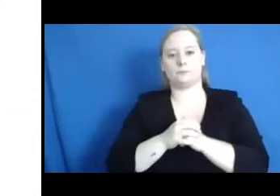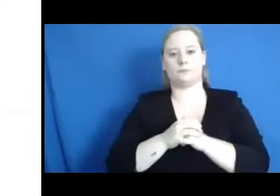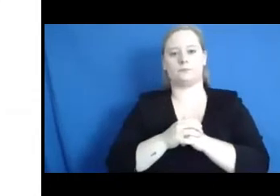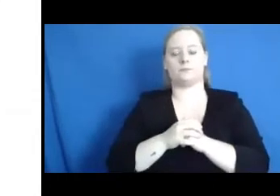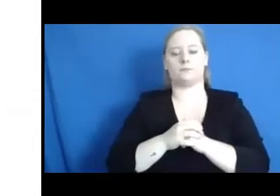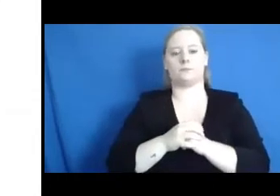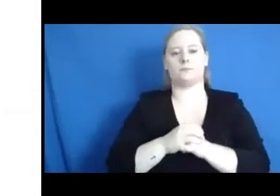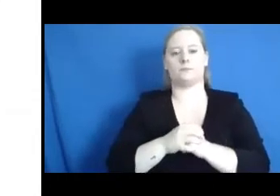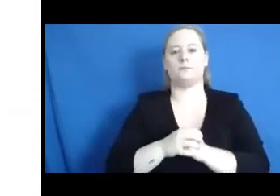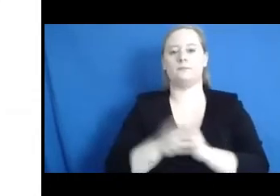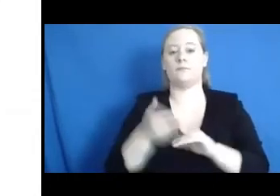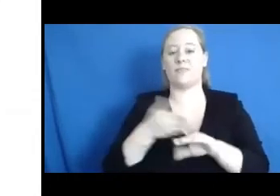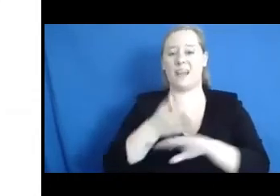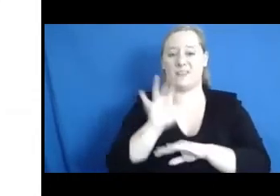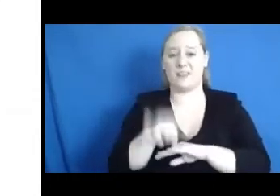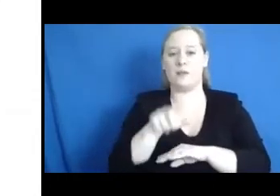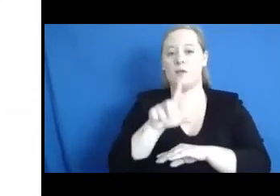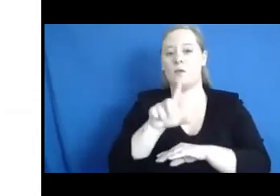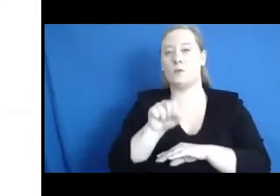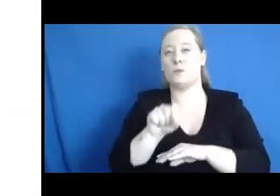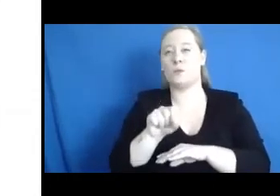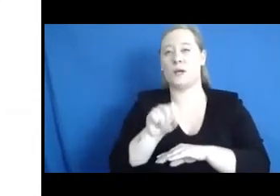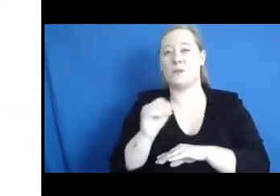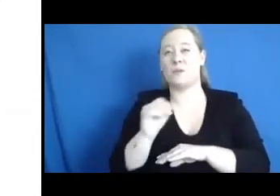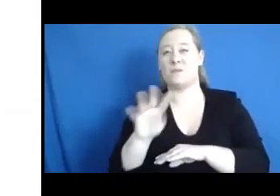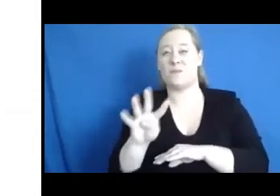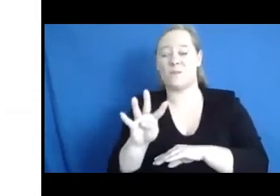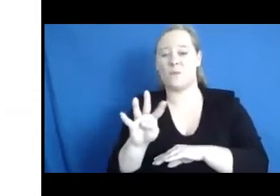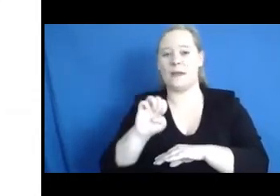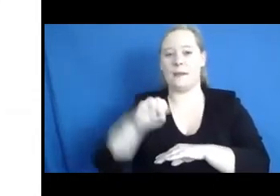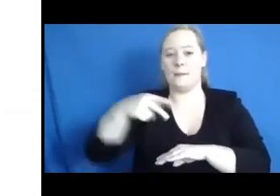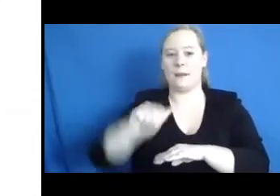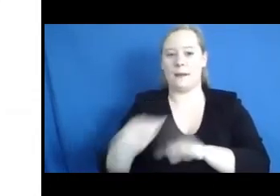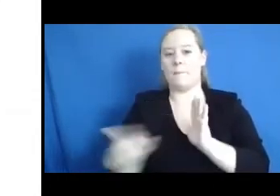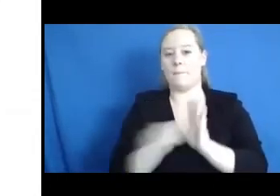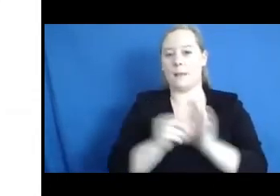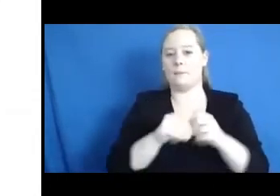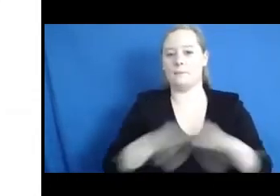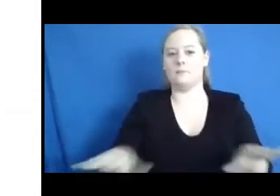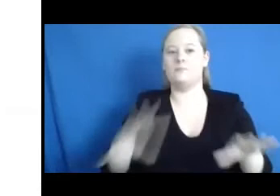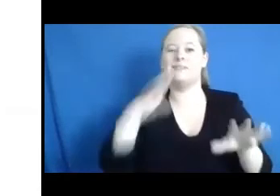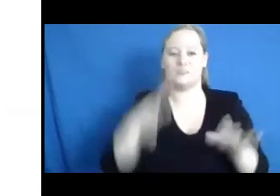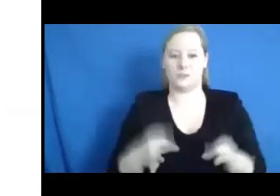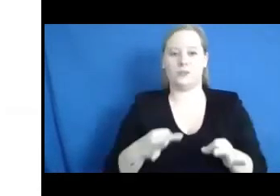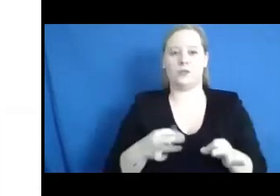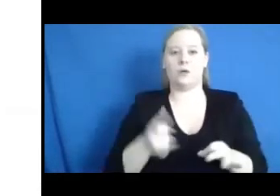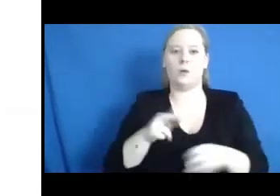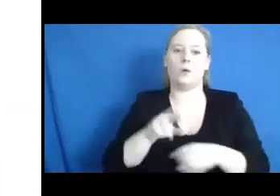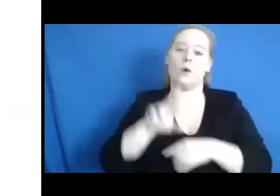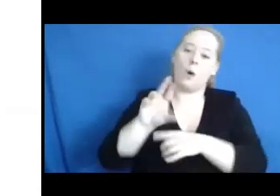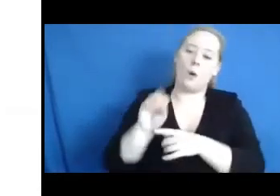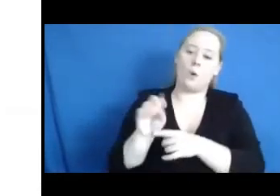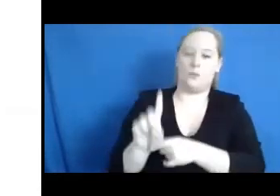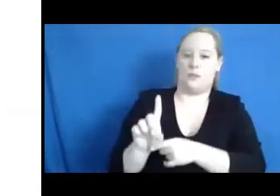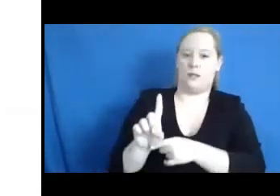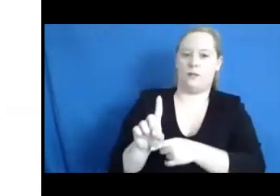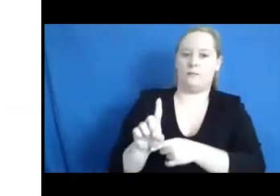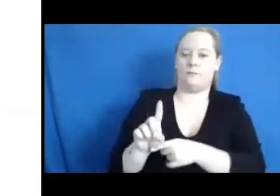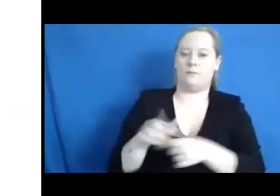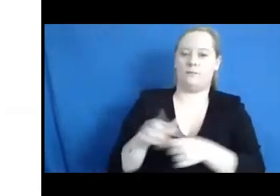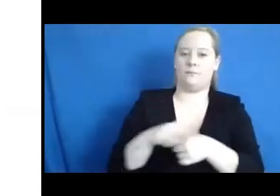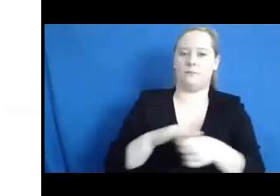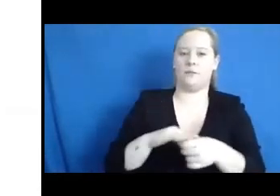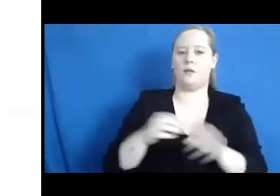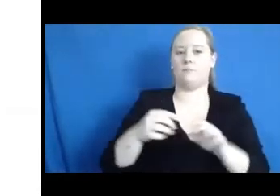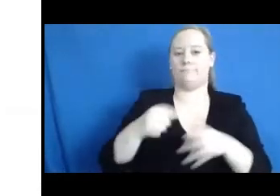After that, in 2004, the EPA published its Record of Decision, or ROD, for the site, which outlined 4